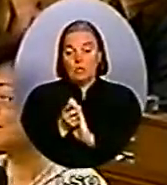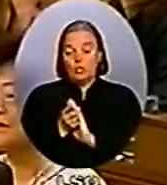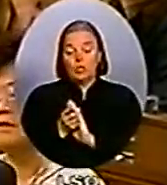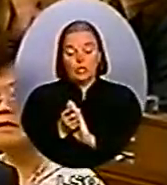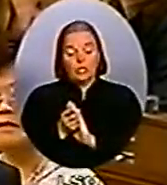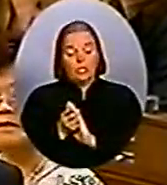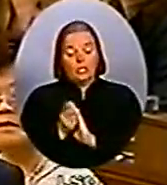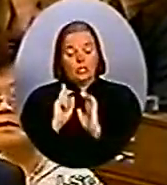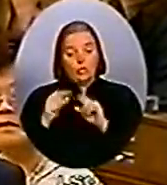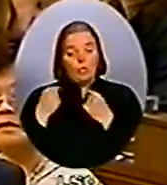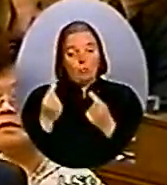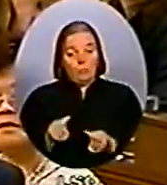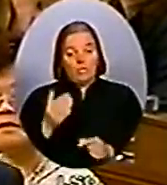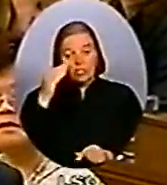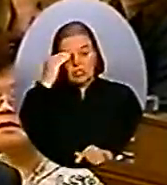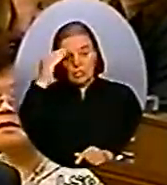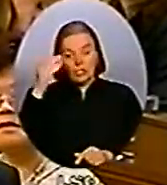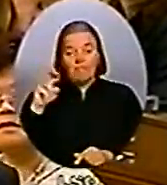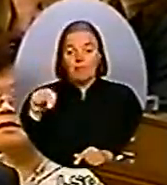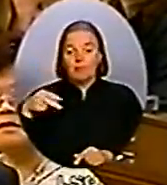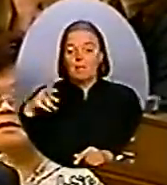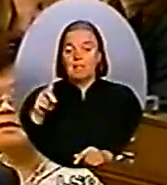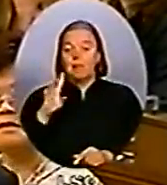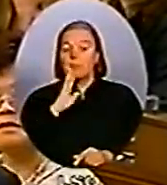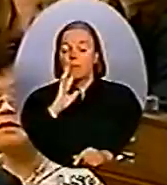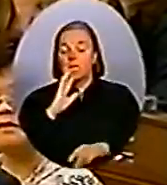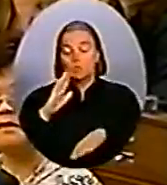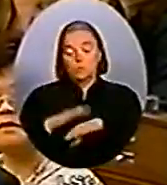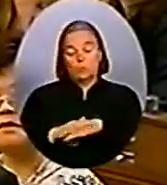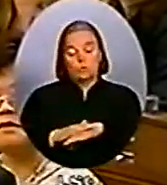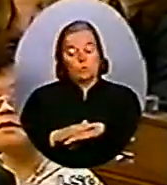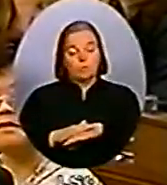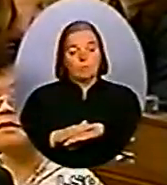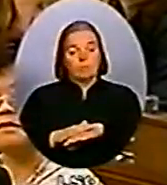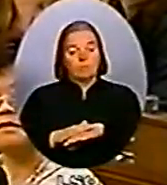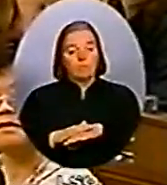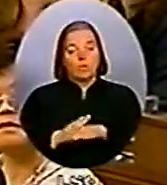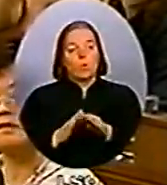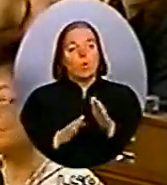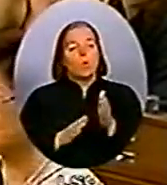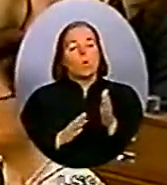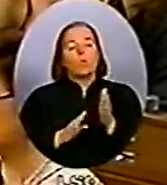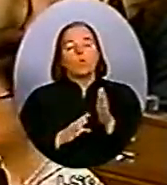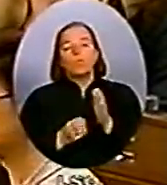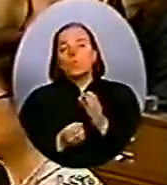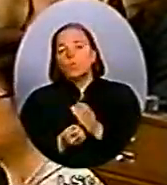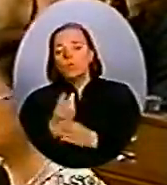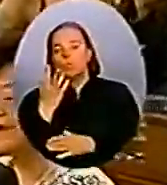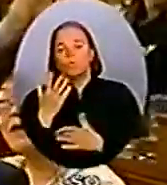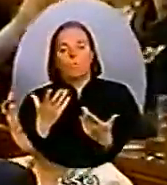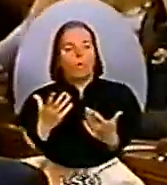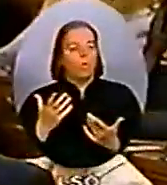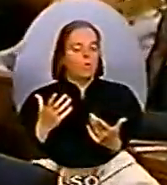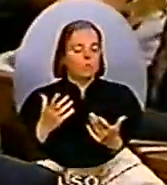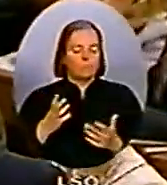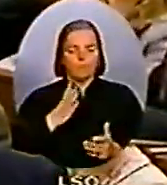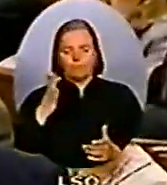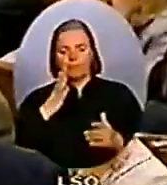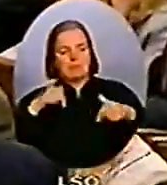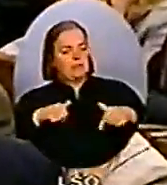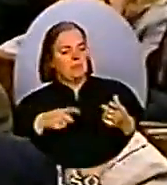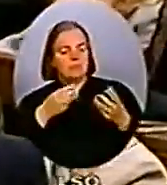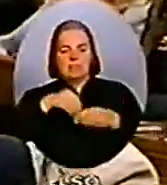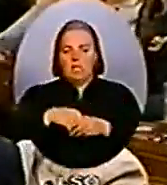name-calling, treat people with respect, call them by their proper titles and by proper names. It lasted 7 minutes. The repeat offender is at it again.